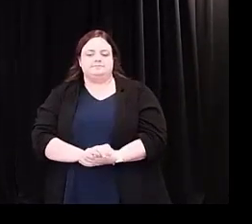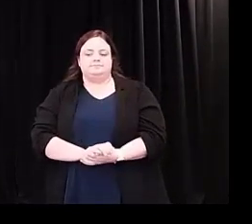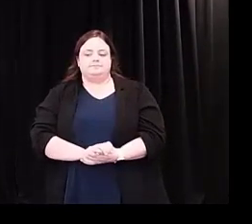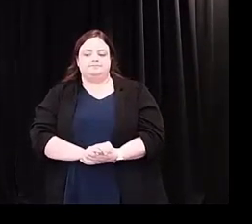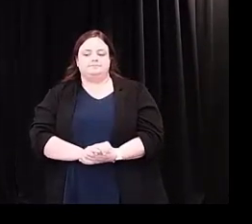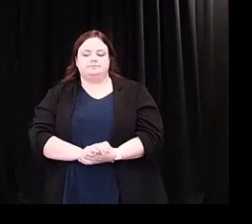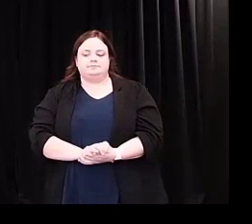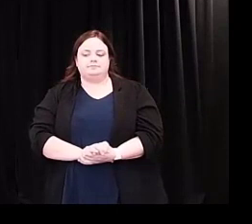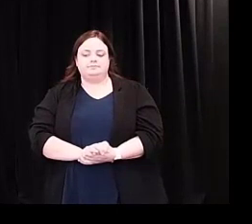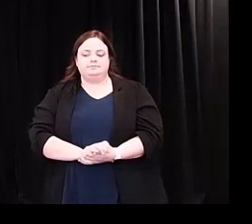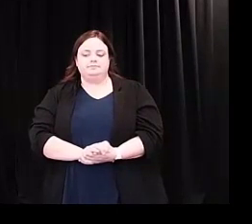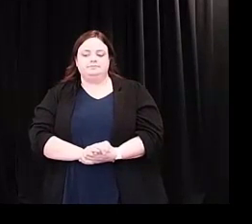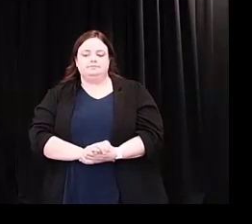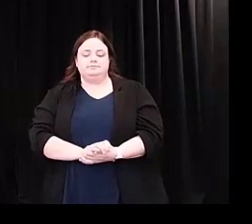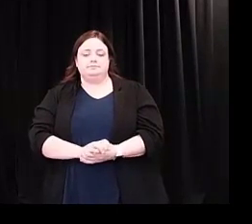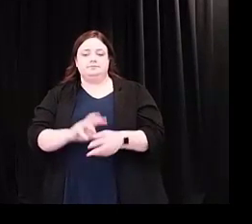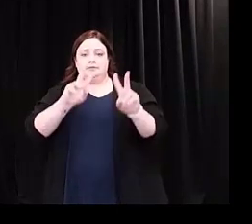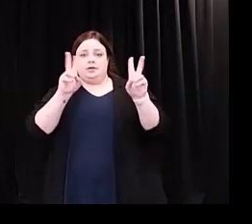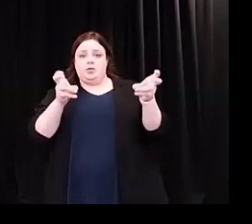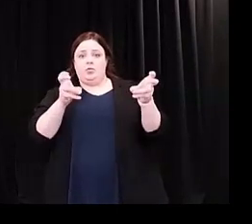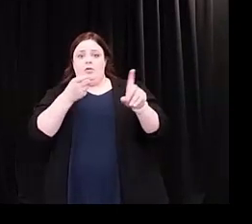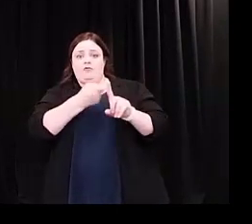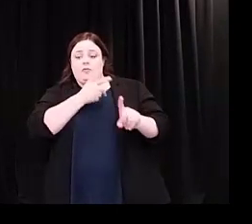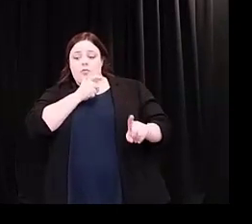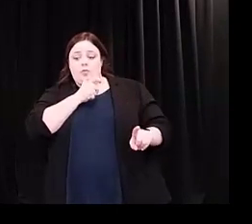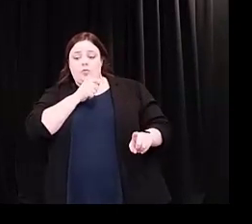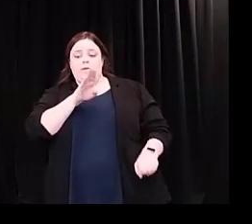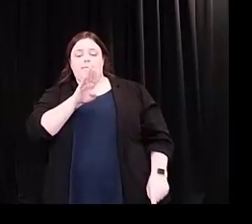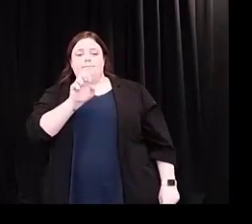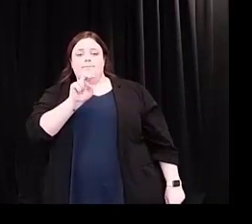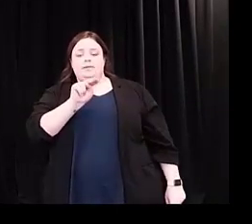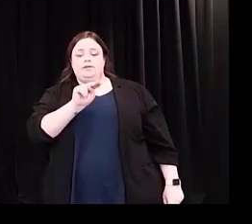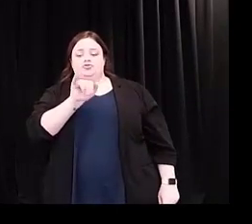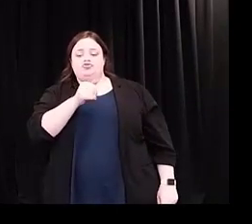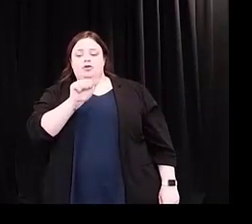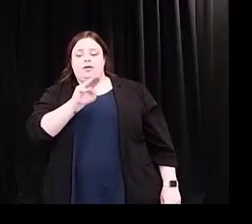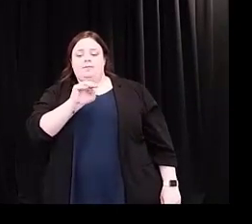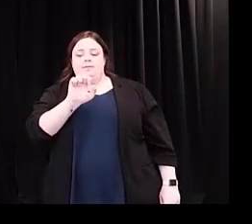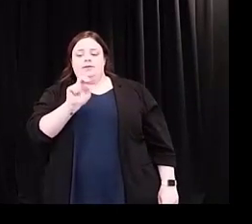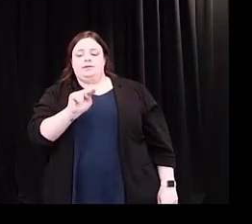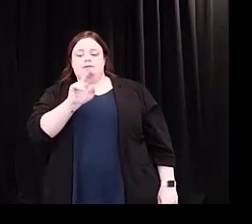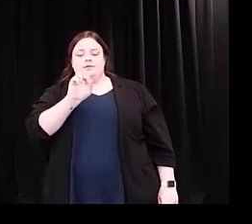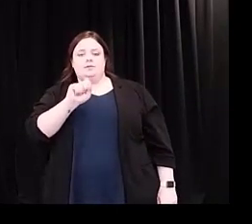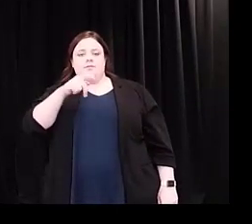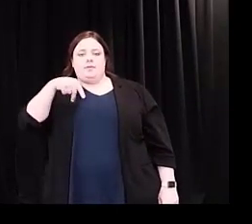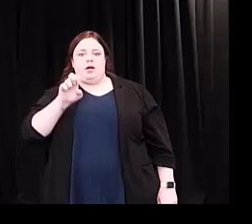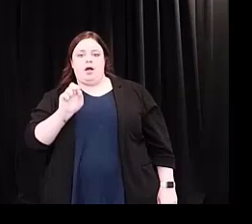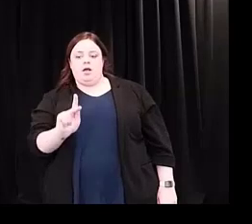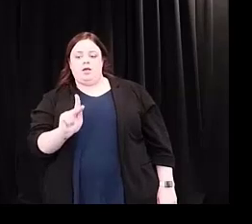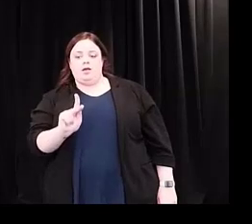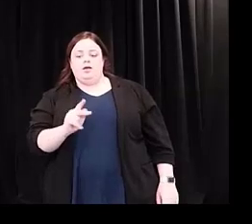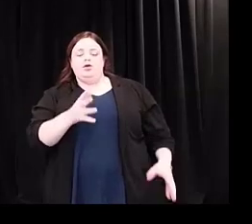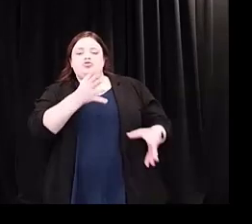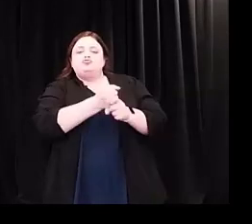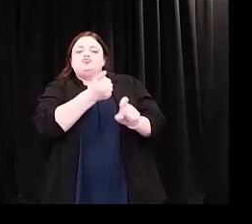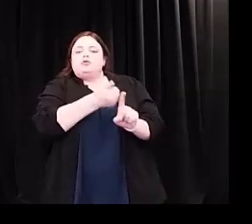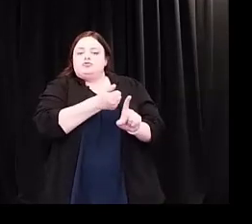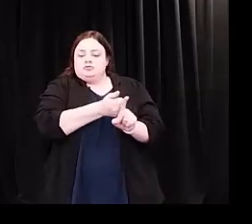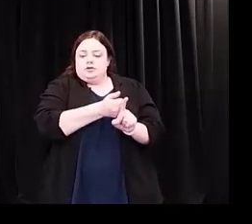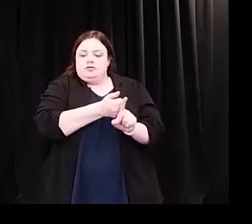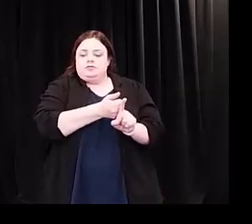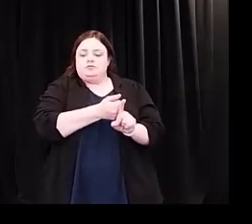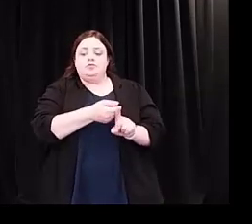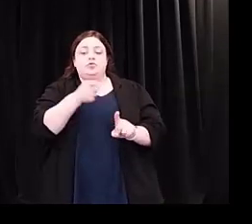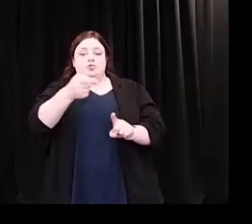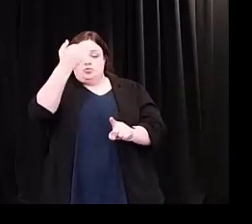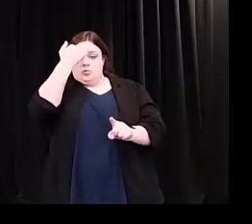we have a quote from Benjamin Spock, Dr. Spock, says, trust yourself, you know more than you think you